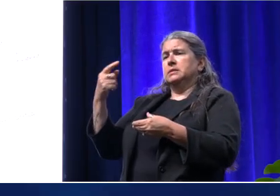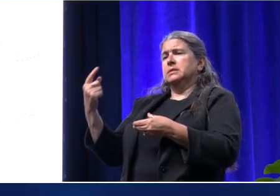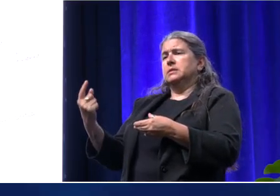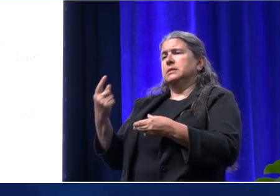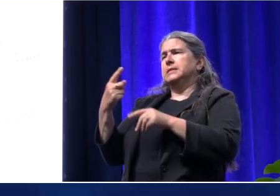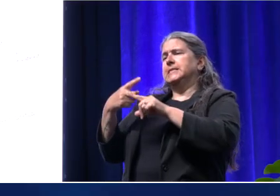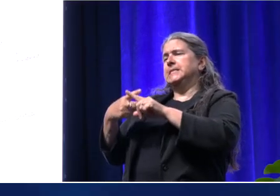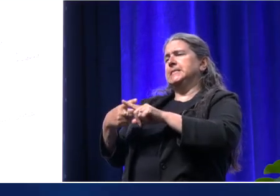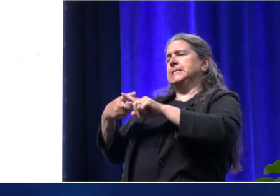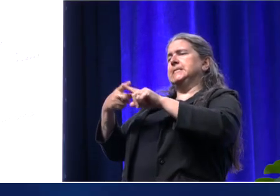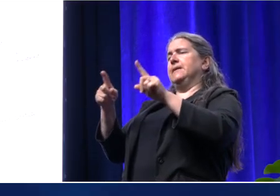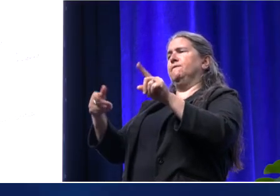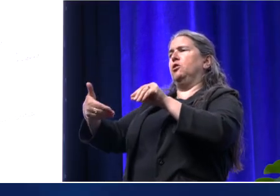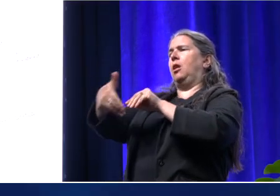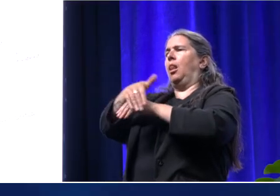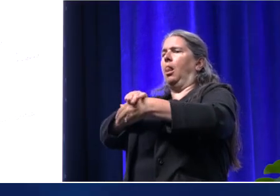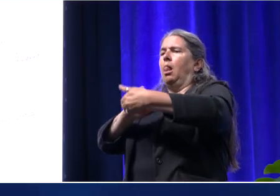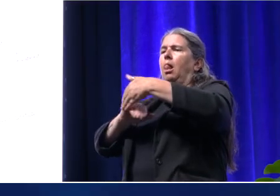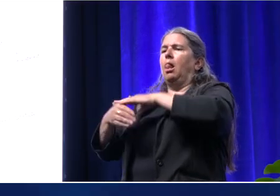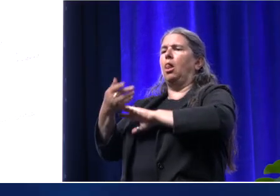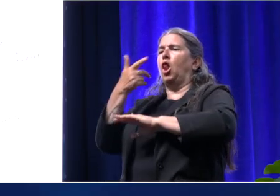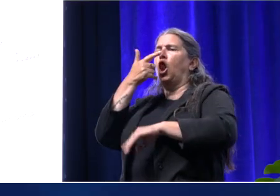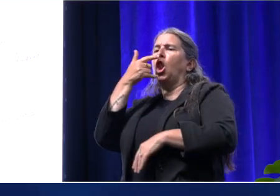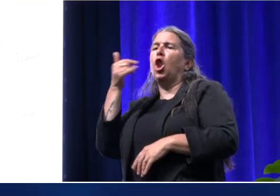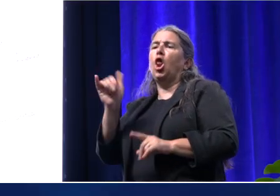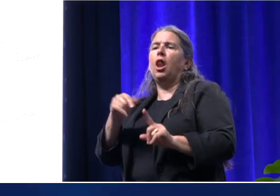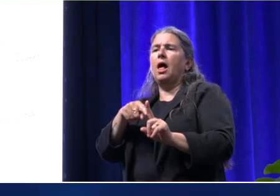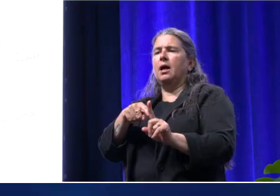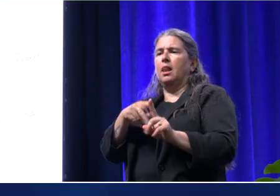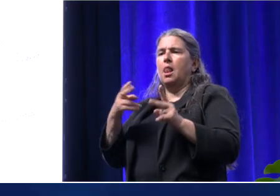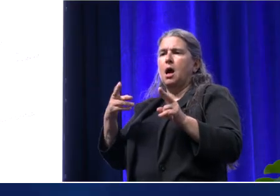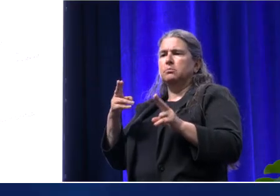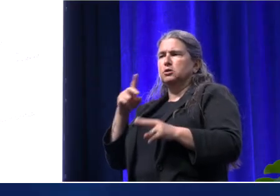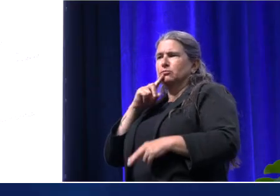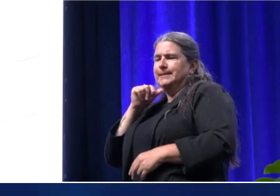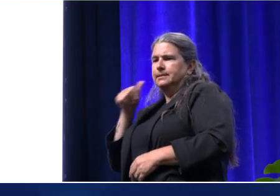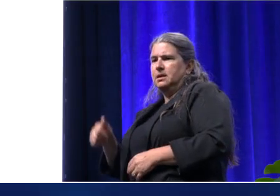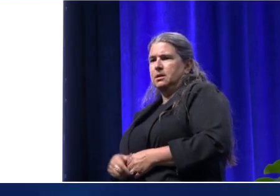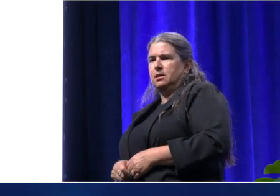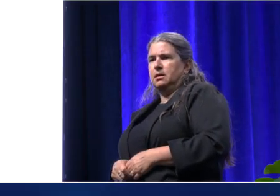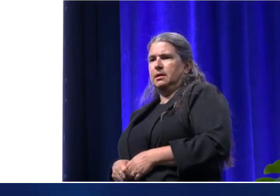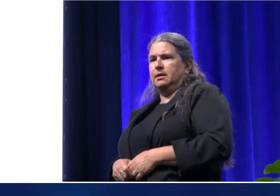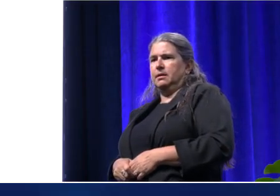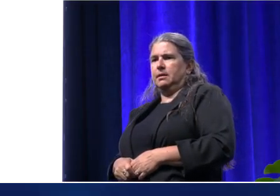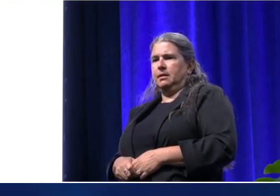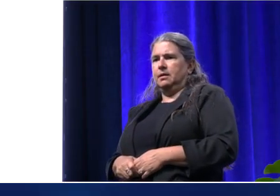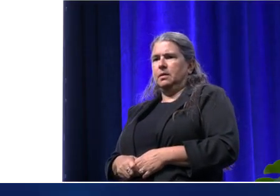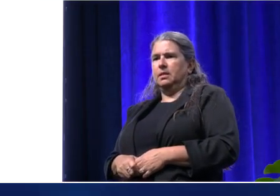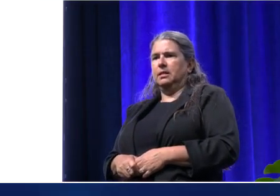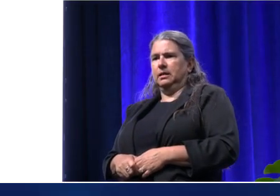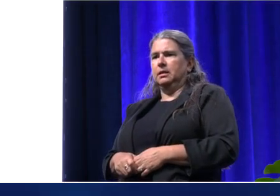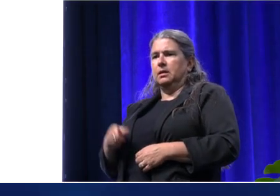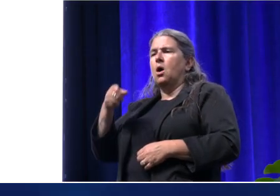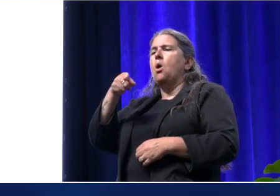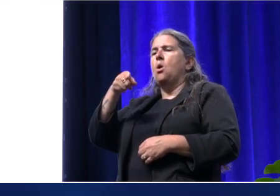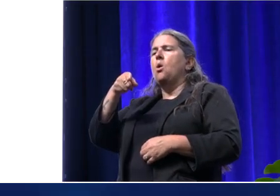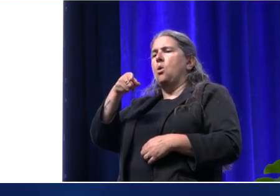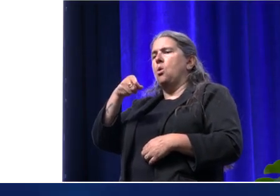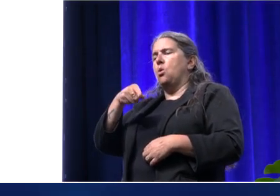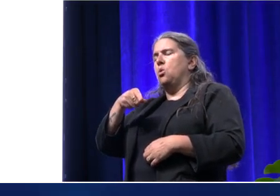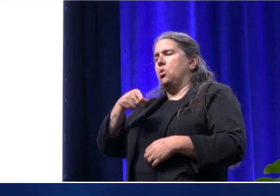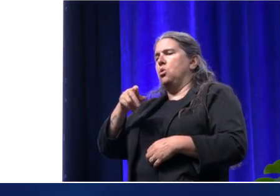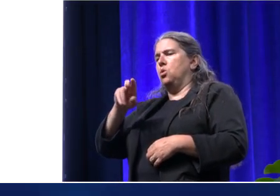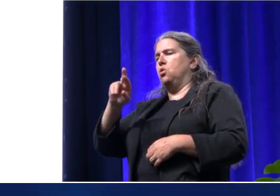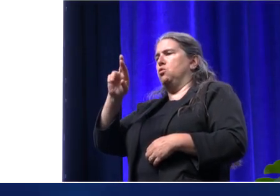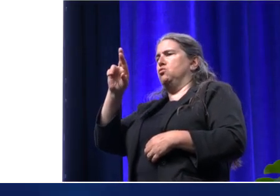form, like lobster ravioli. And that's where the counterfeit lobster was showing up. Similarly, you take fentanyl and repackage